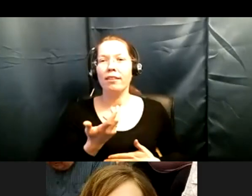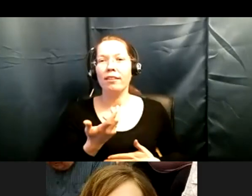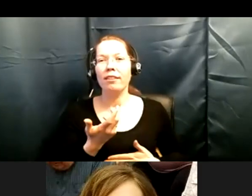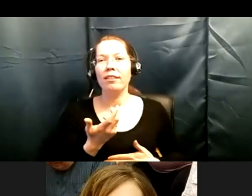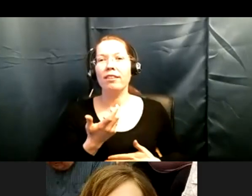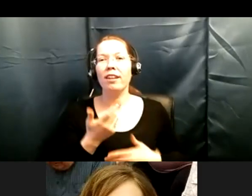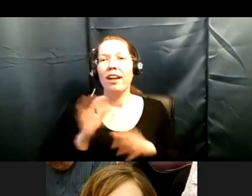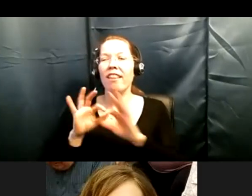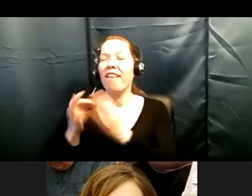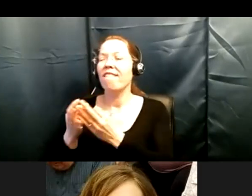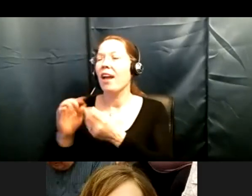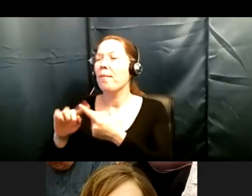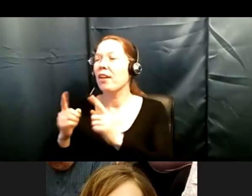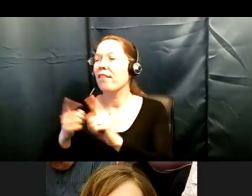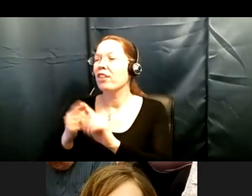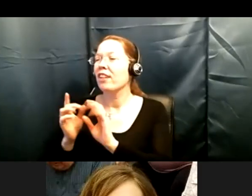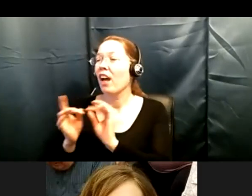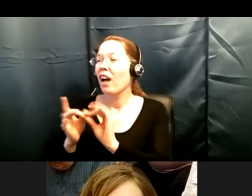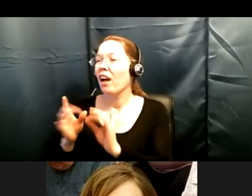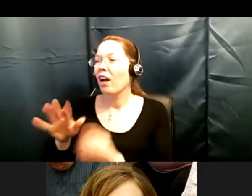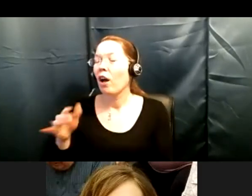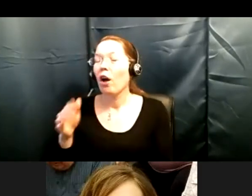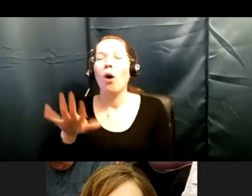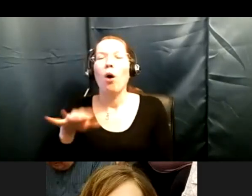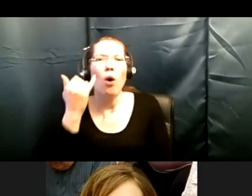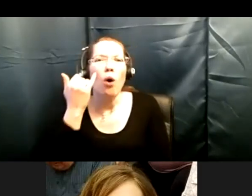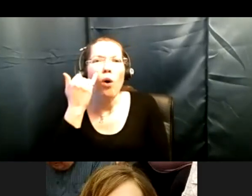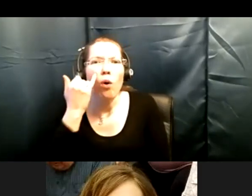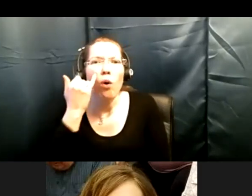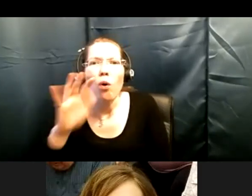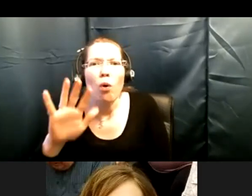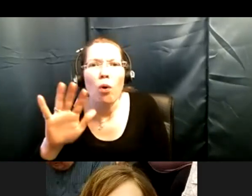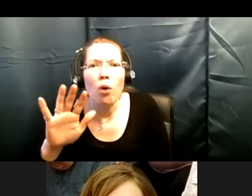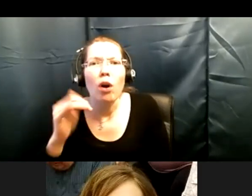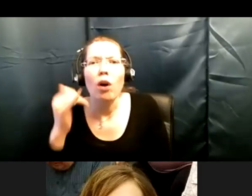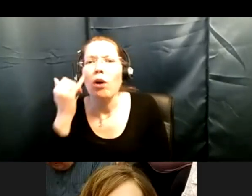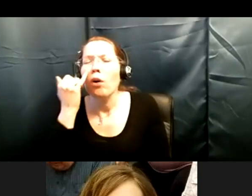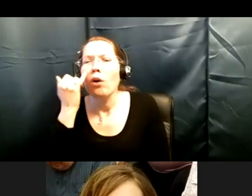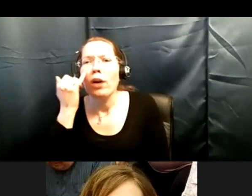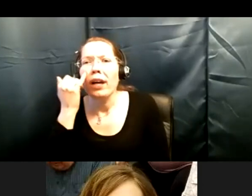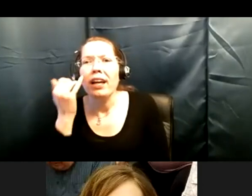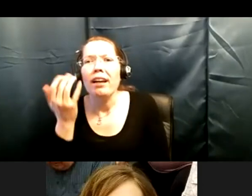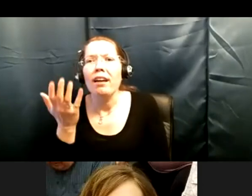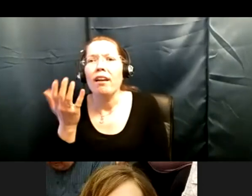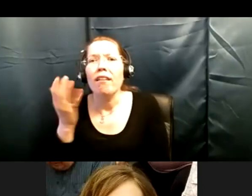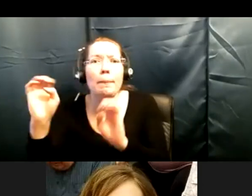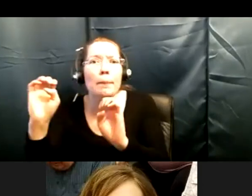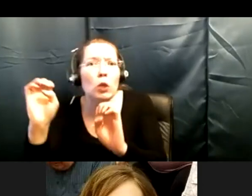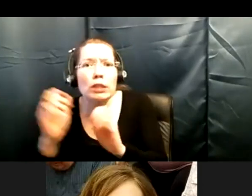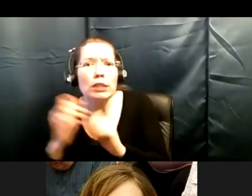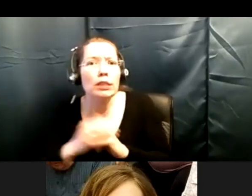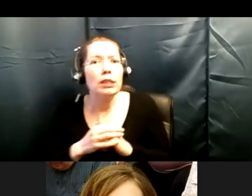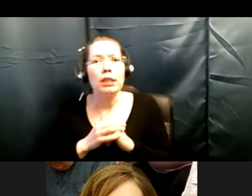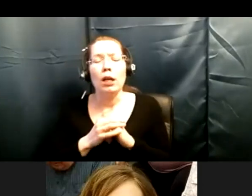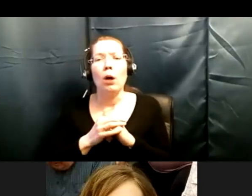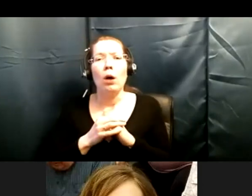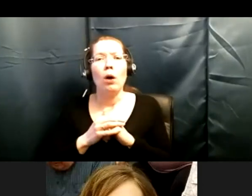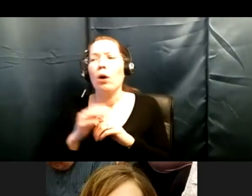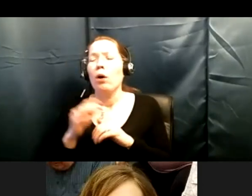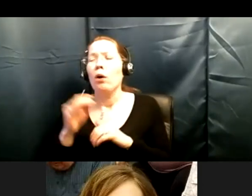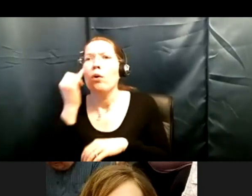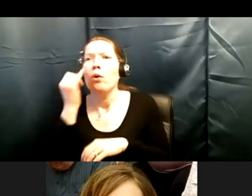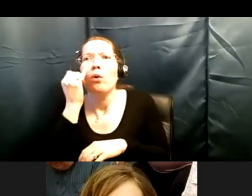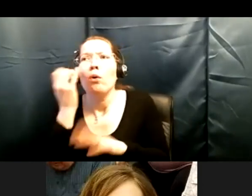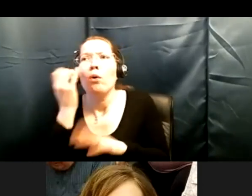and friends say, what if? What if there is an emergency? What if